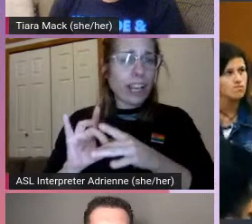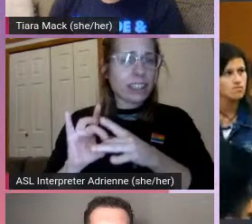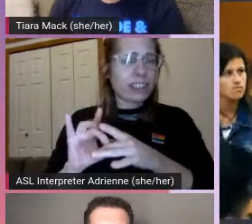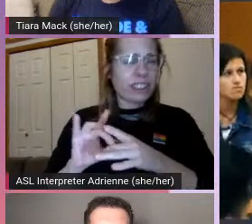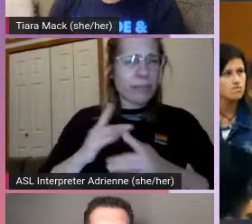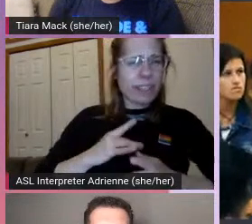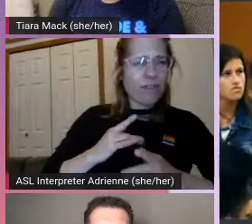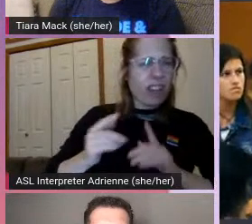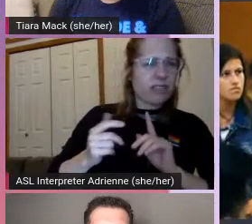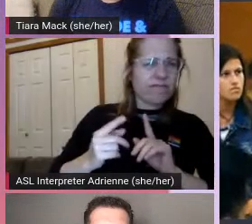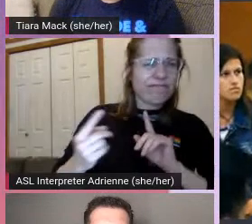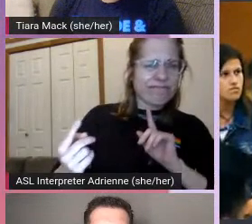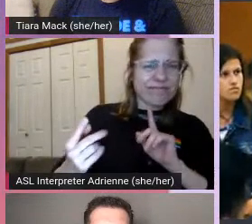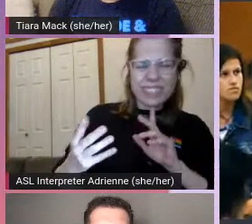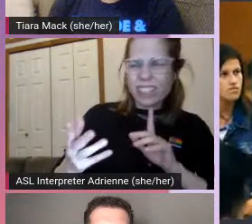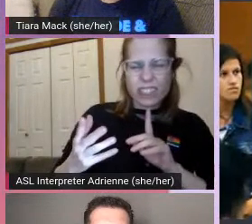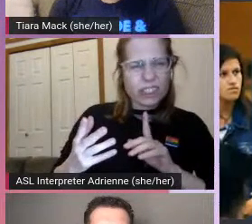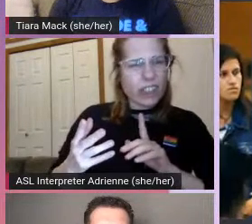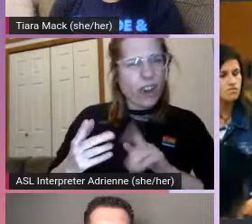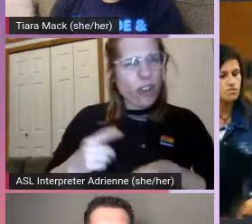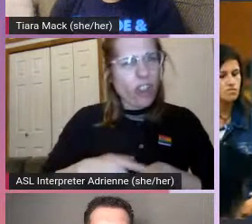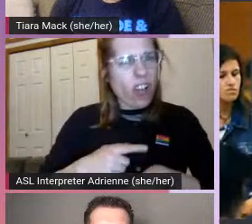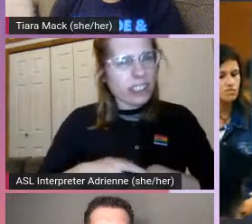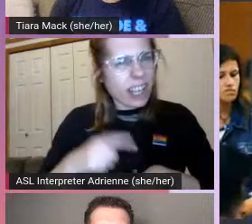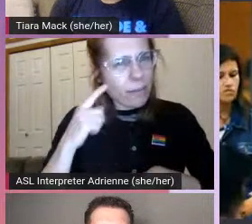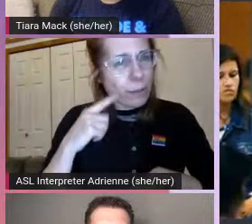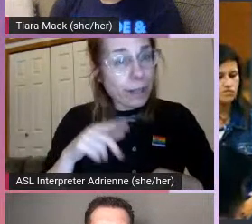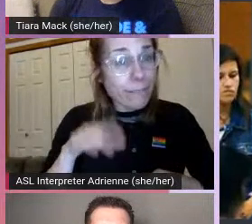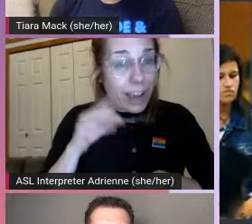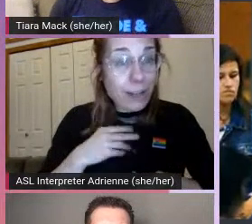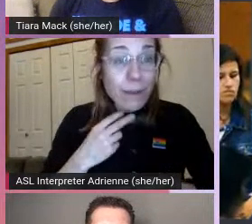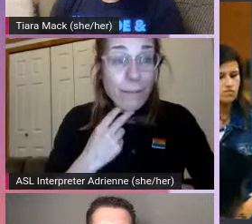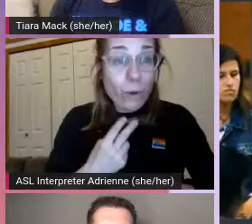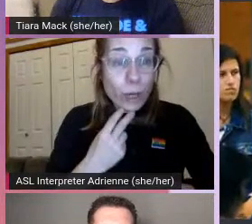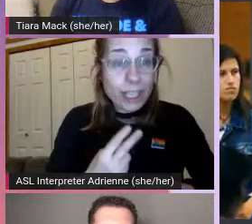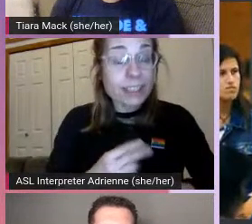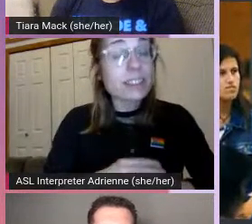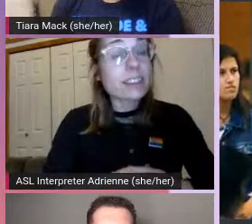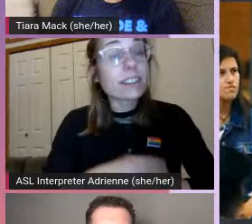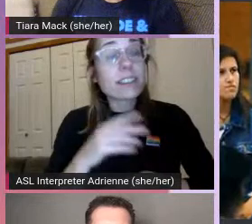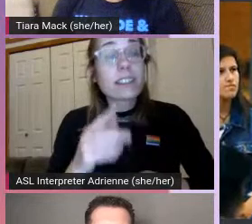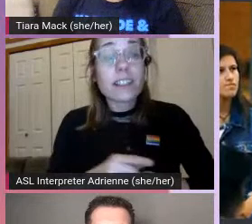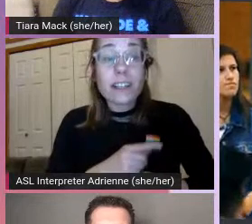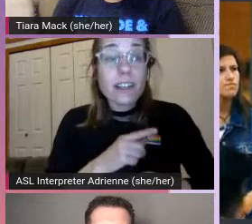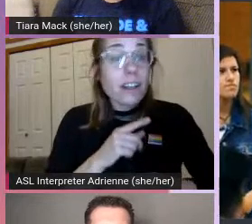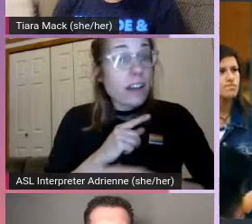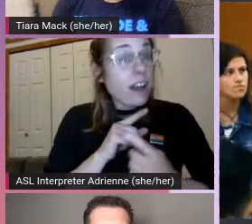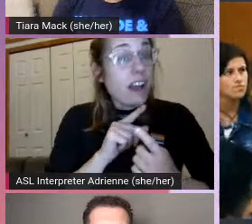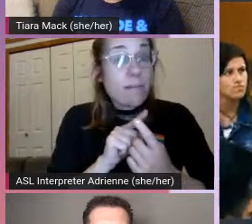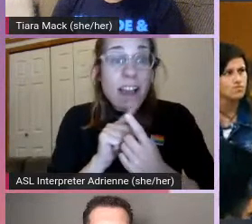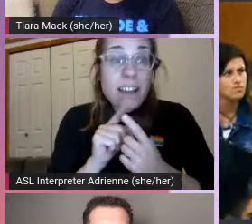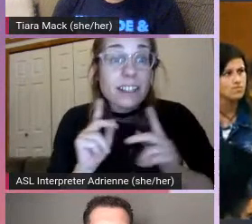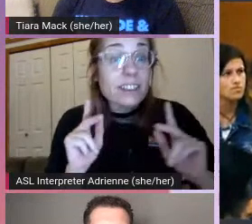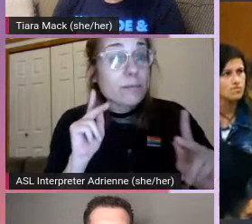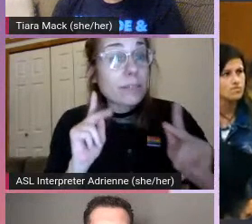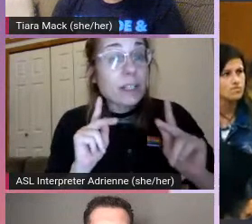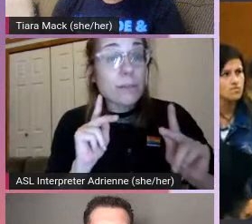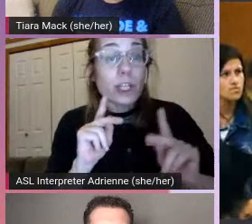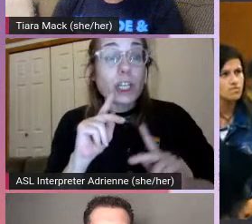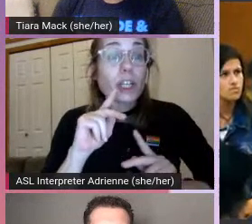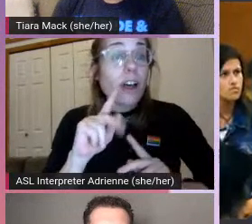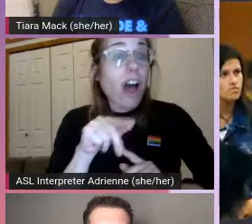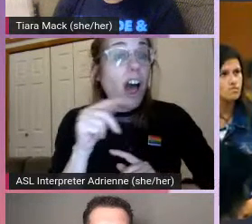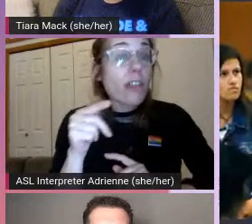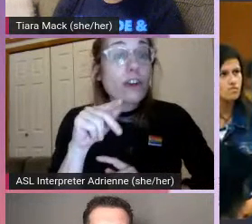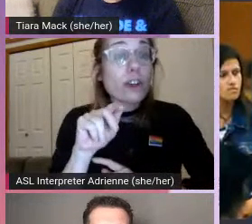after encountering more and more queer activists who were involved in abortion rights, who would share their own personal stories and experiences navigating